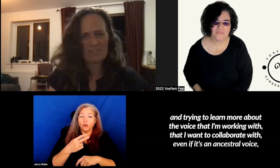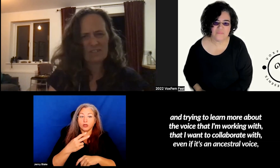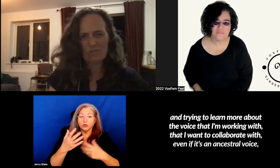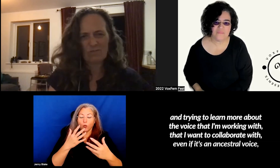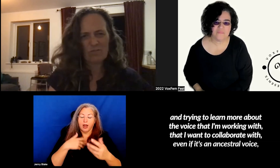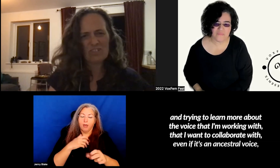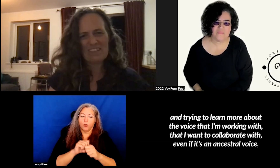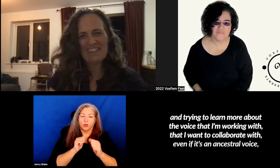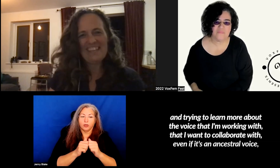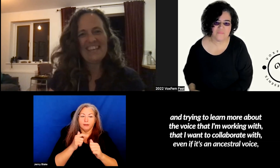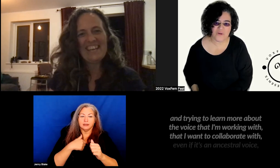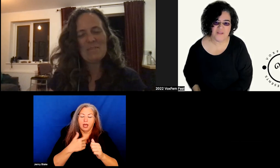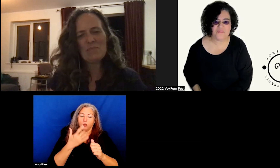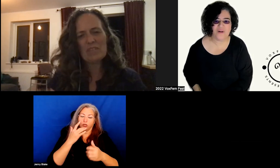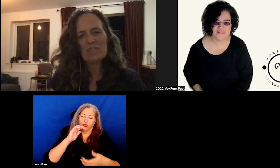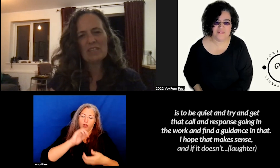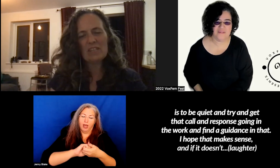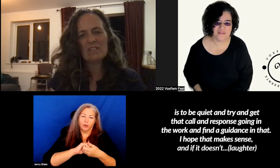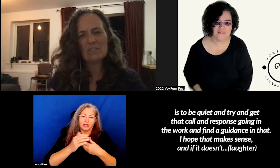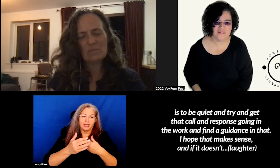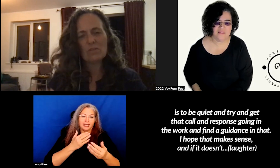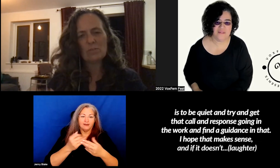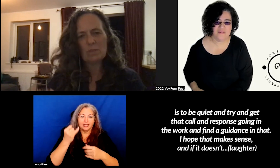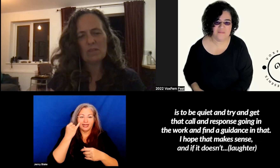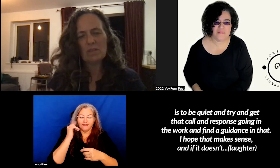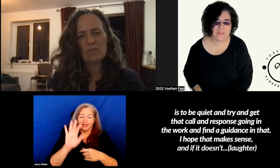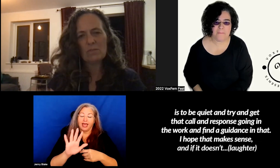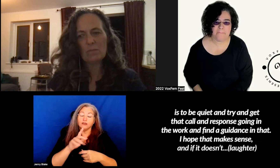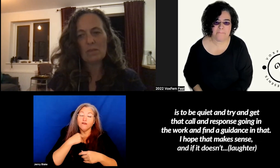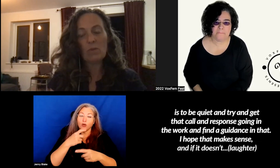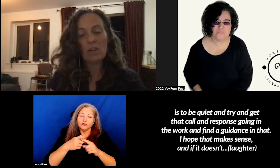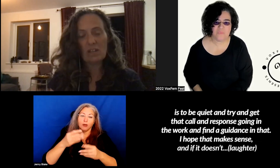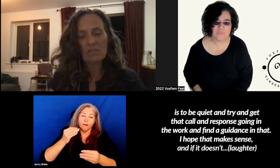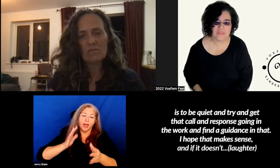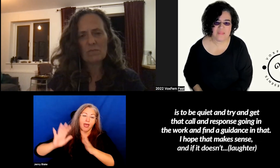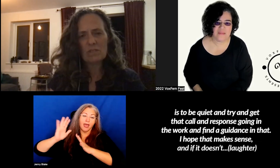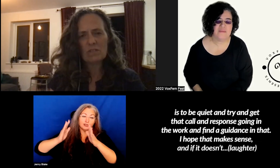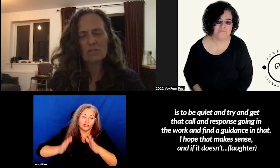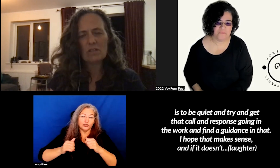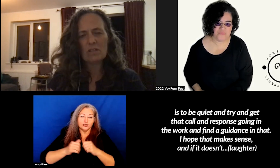it's an ancestral voice, is to be quiet